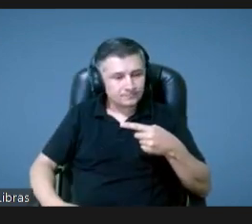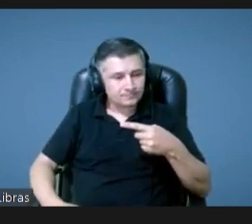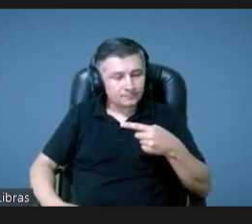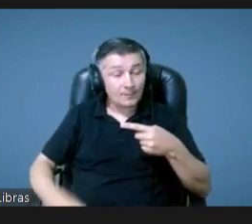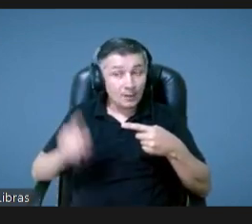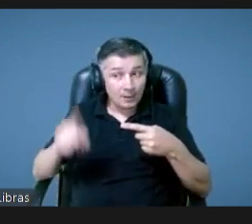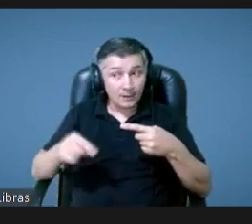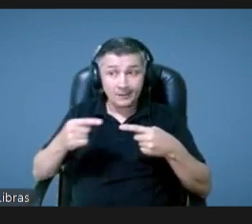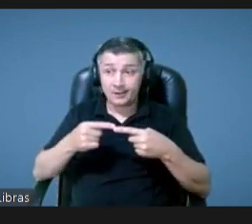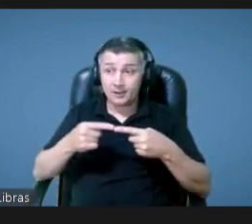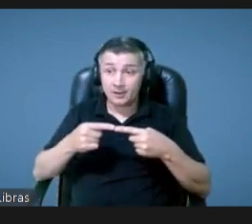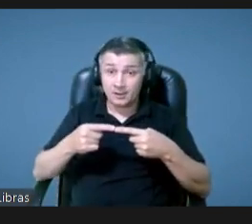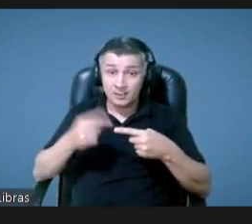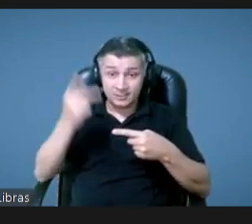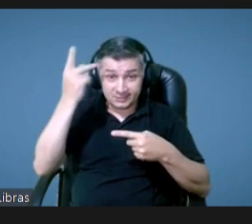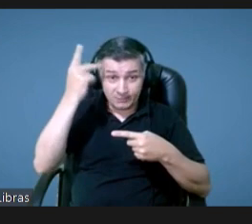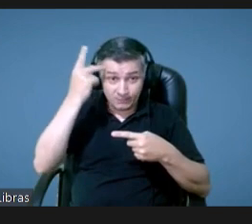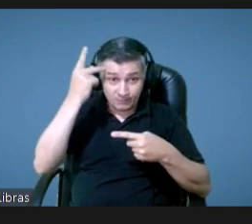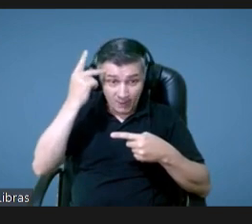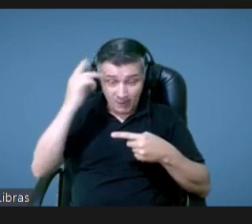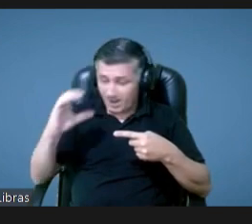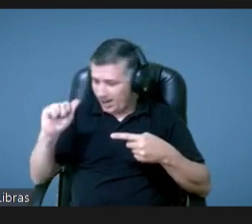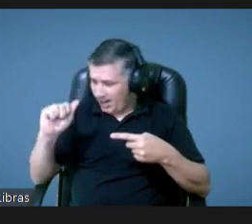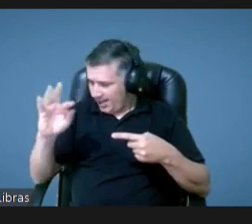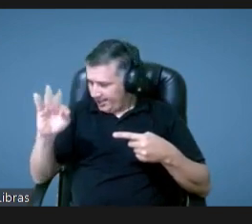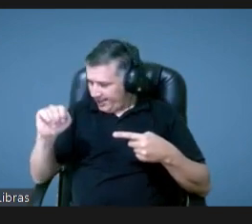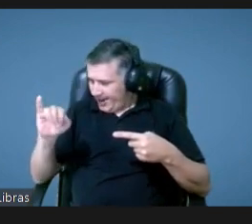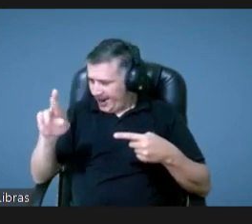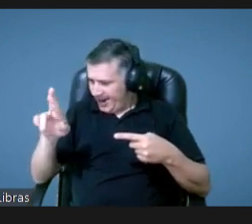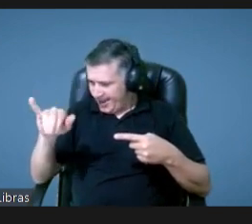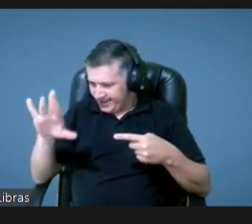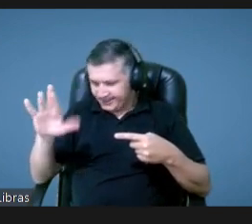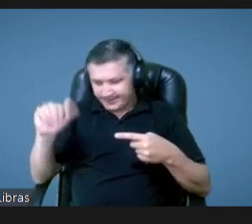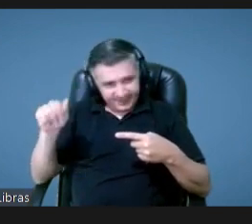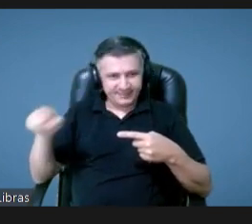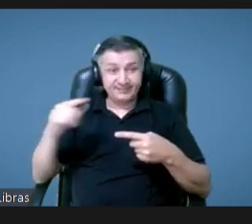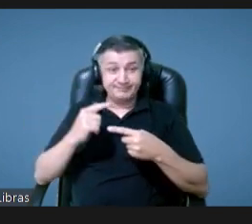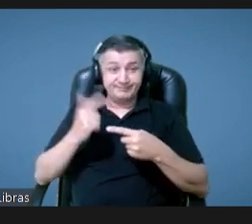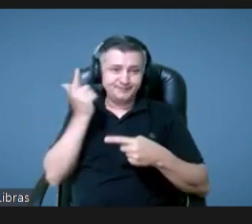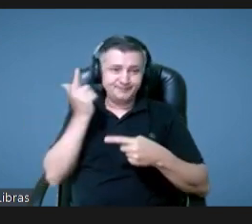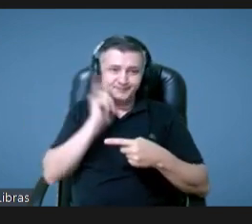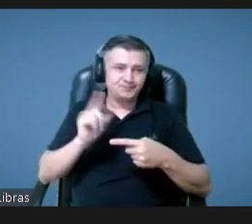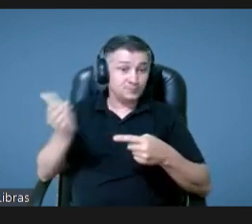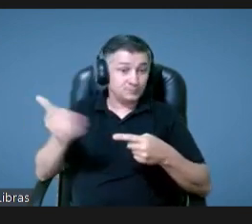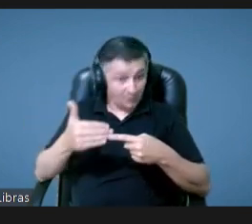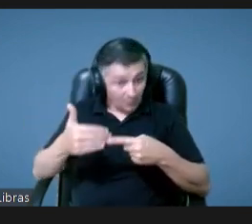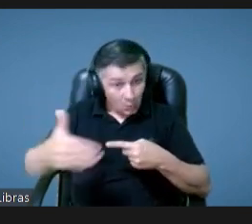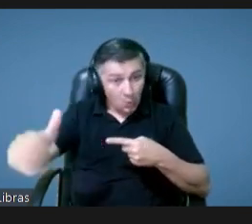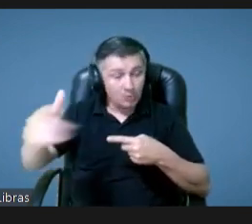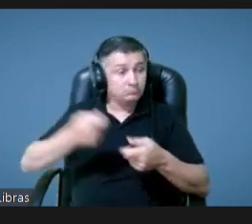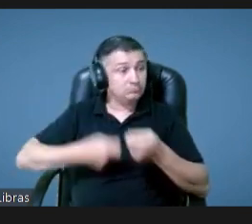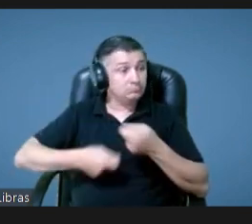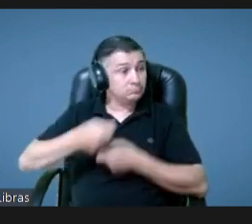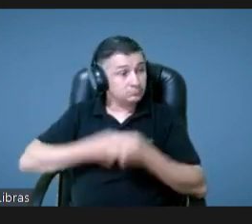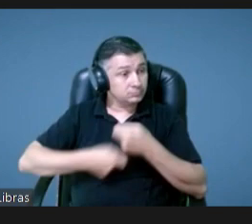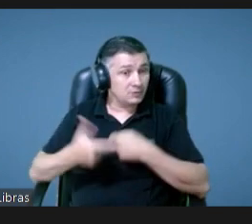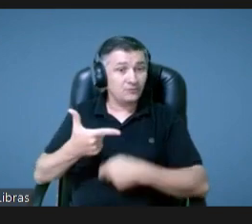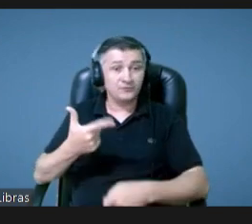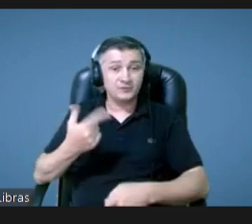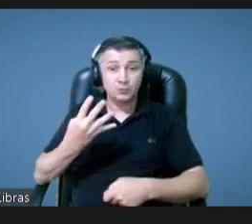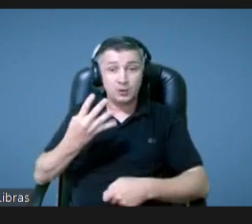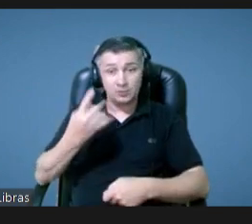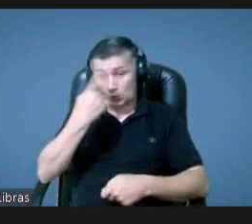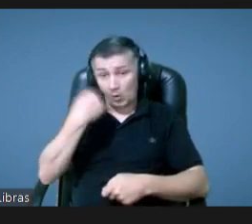things. One is that the International Executive Airport São